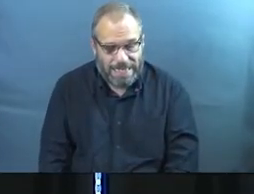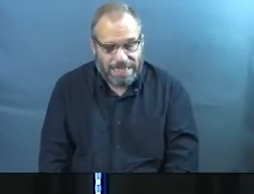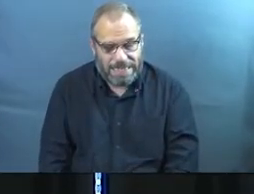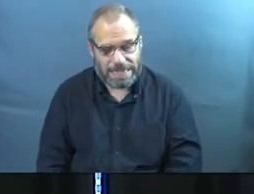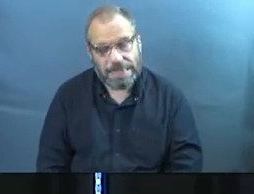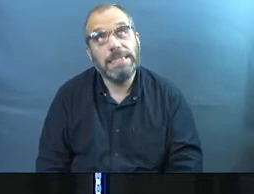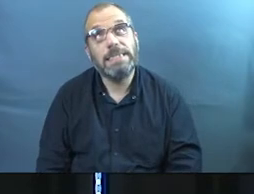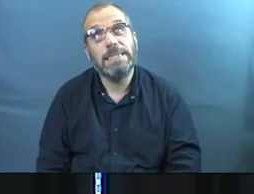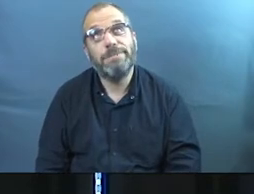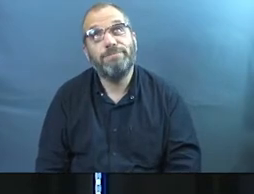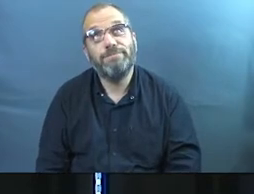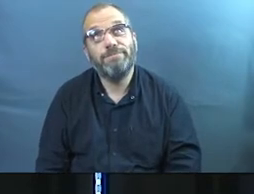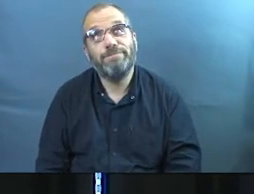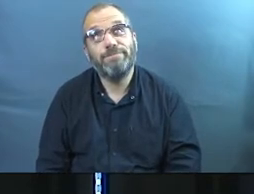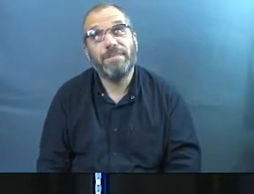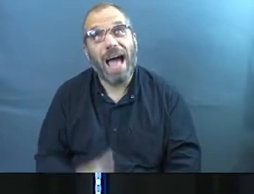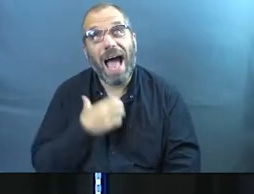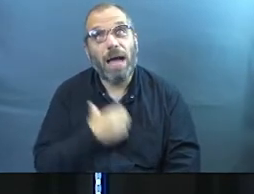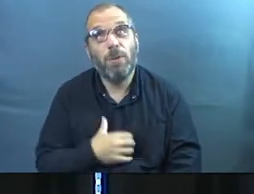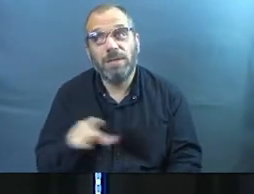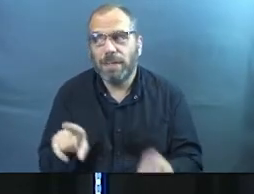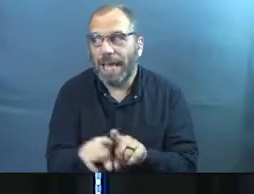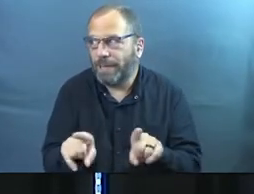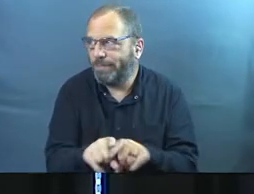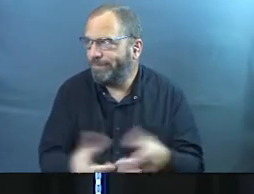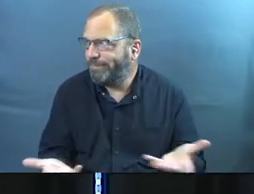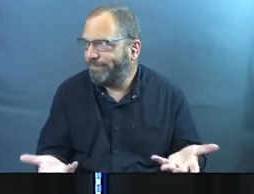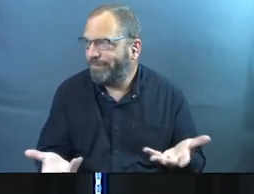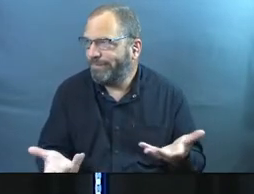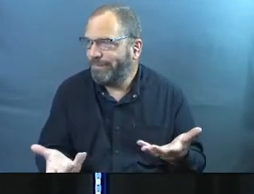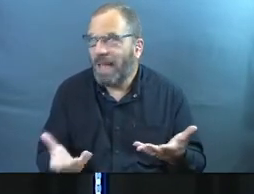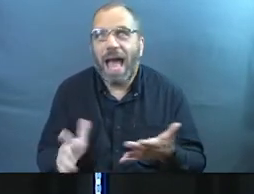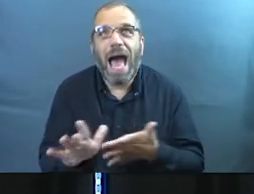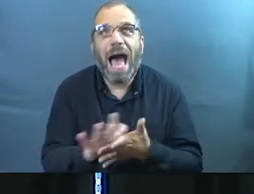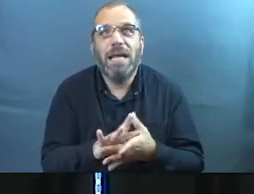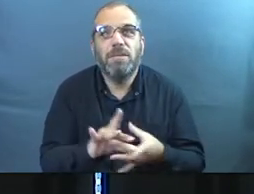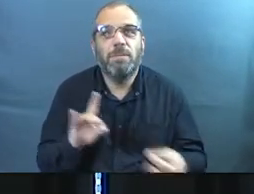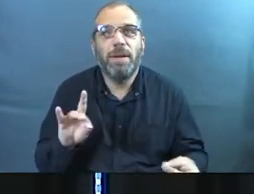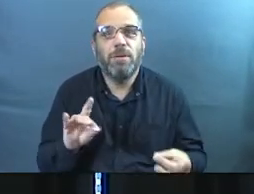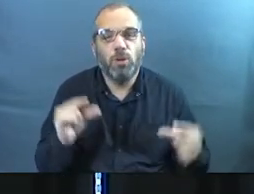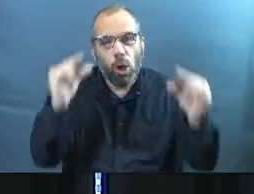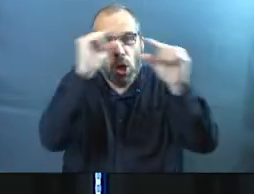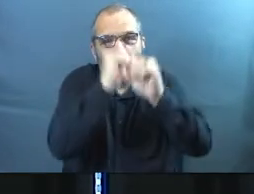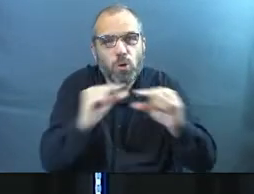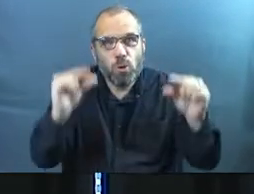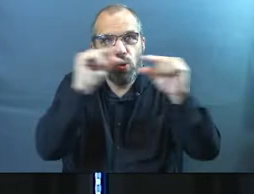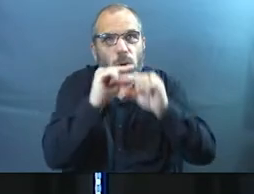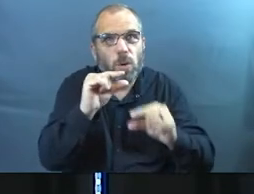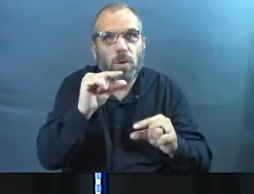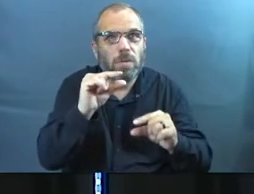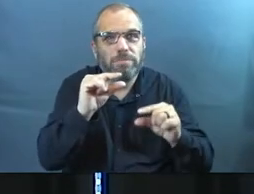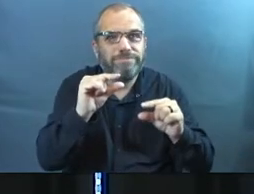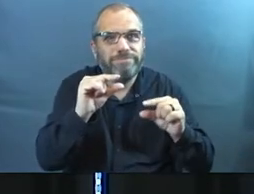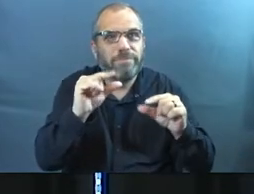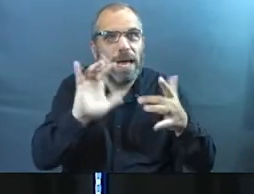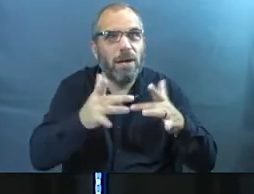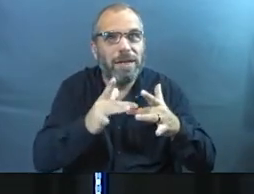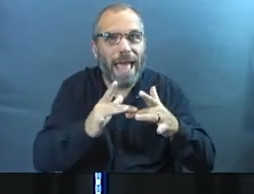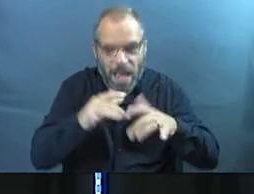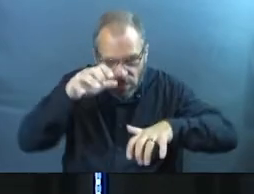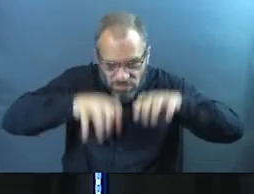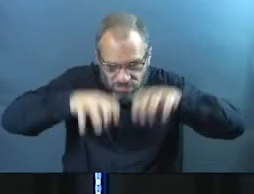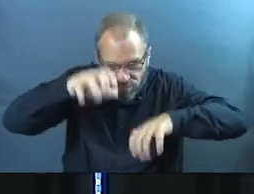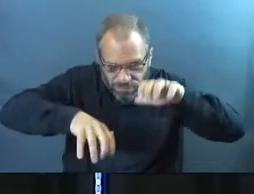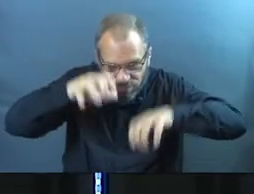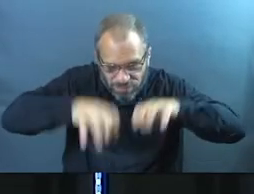And we say, God, I wish it was just like a spiritual Google search bar. And I could just type